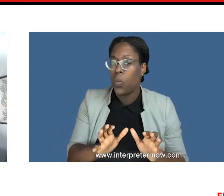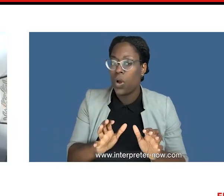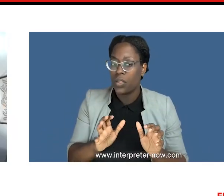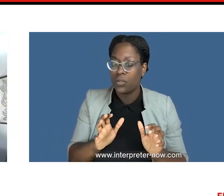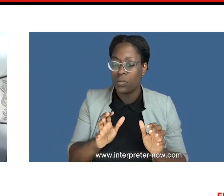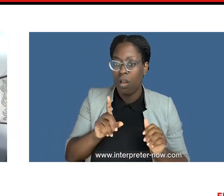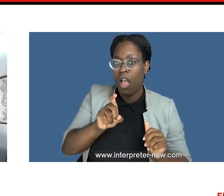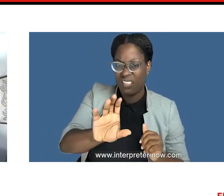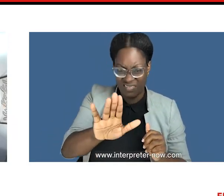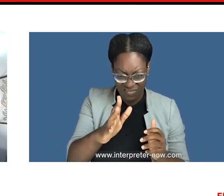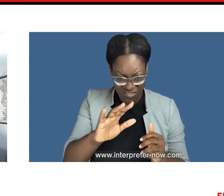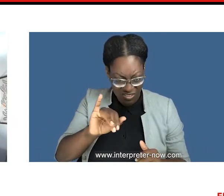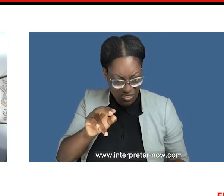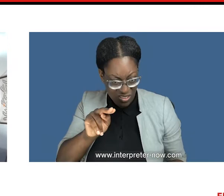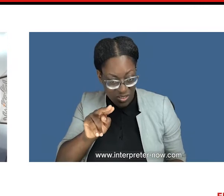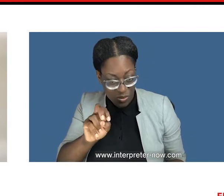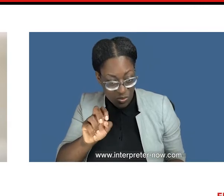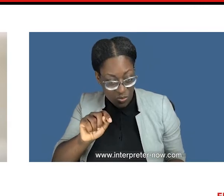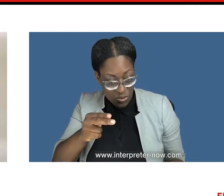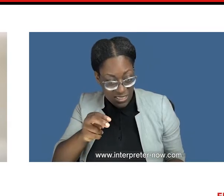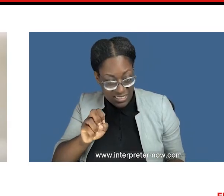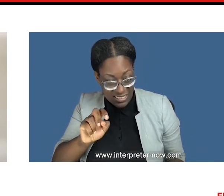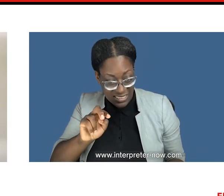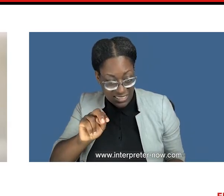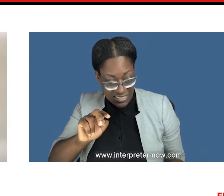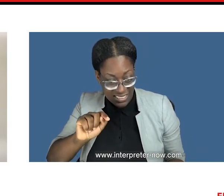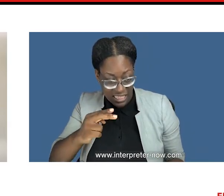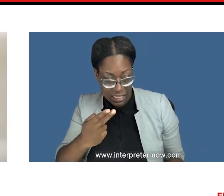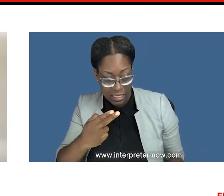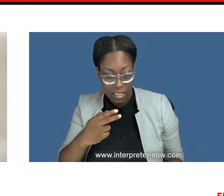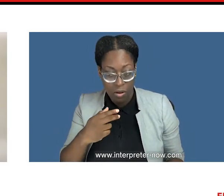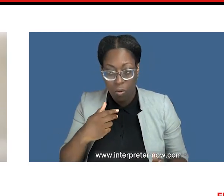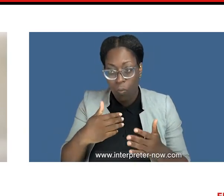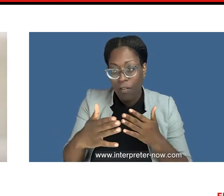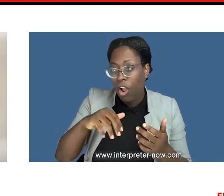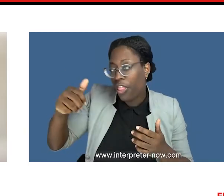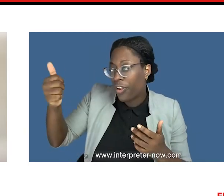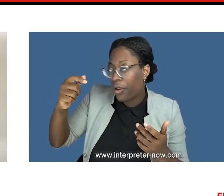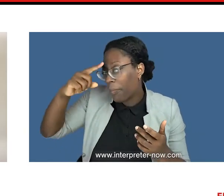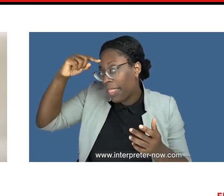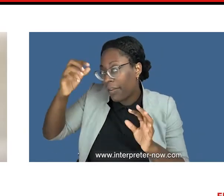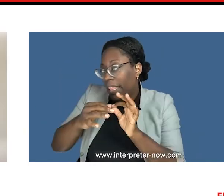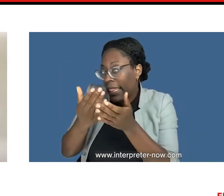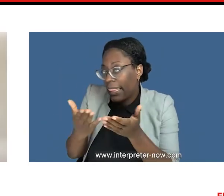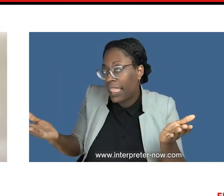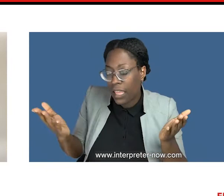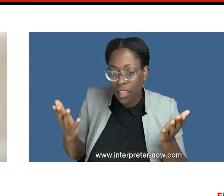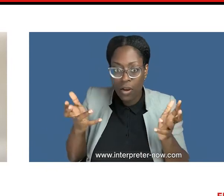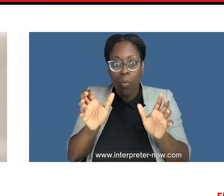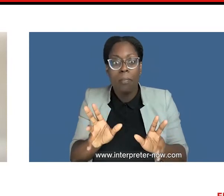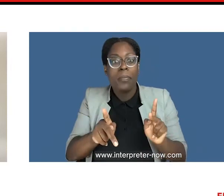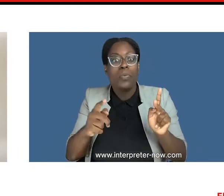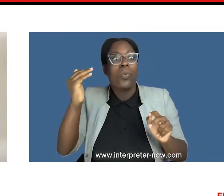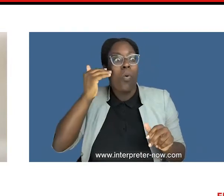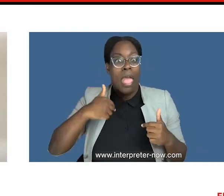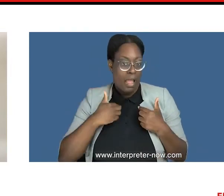I don't want to act like I don't know what Juneteenth is. I don't want to act like I don't know what, name the holiday